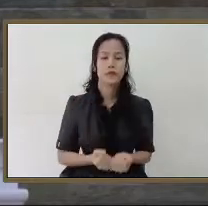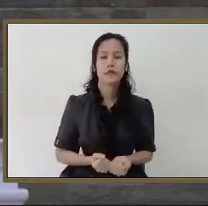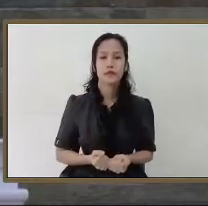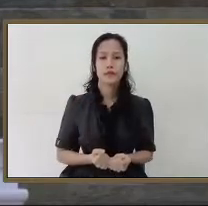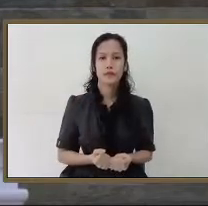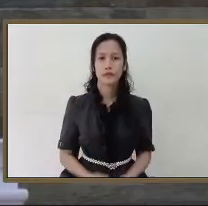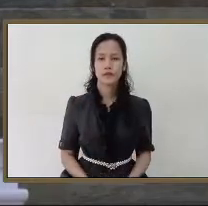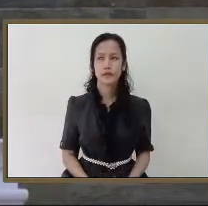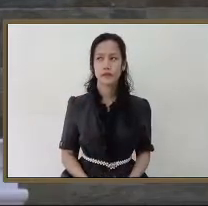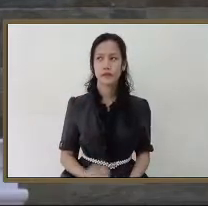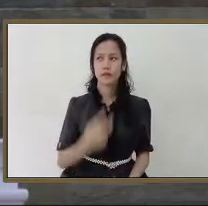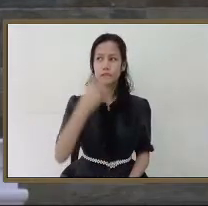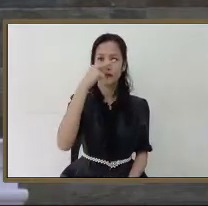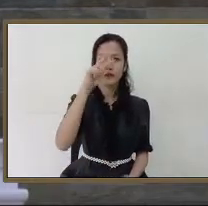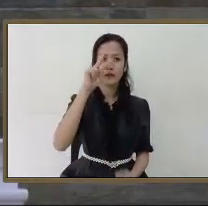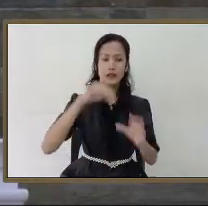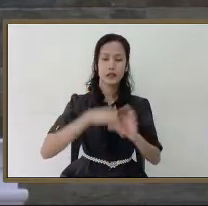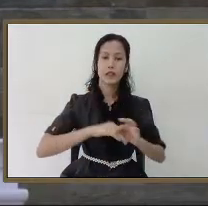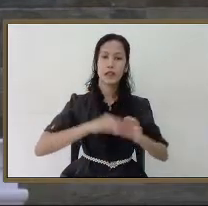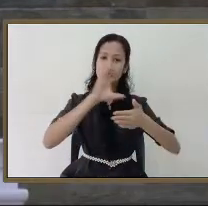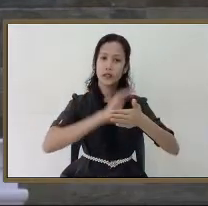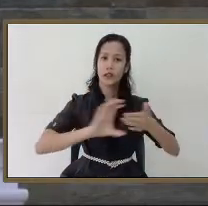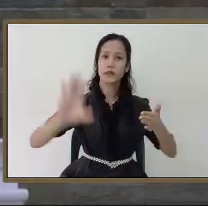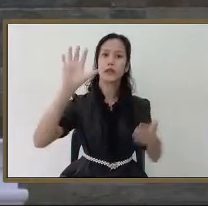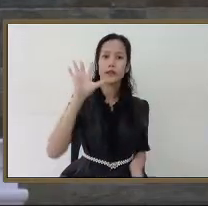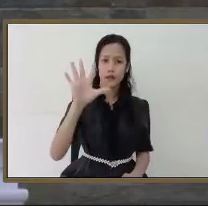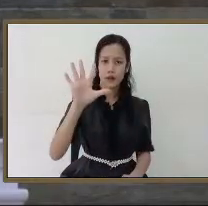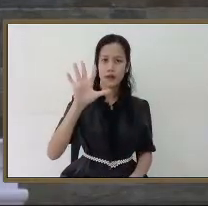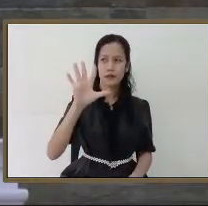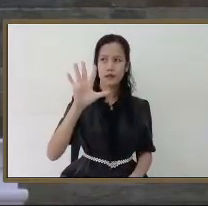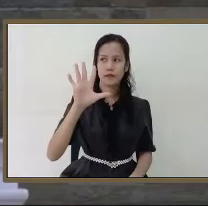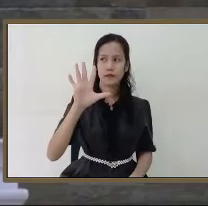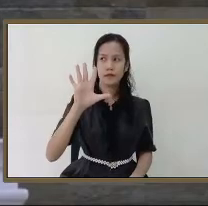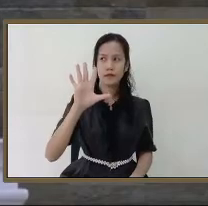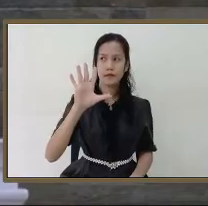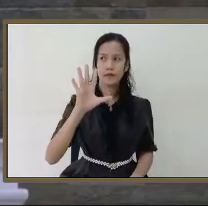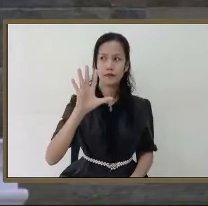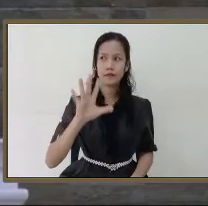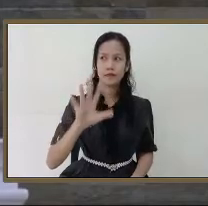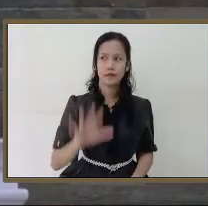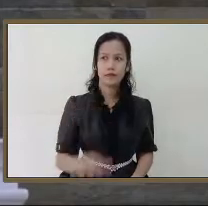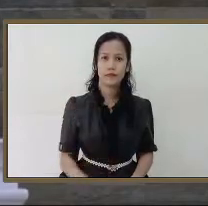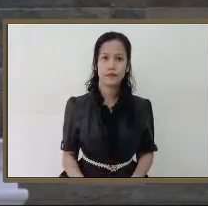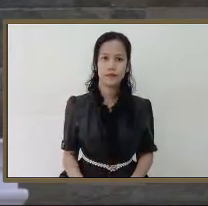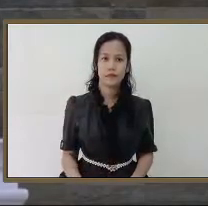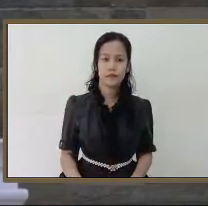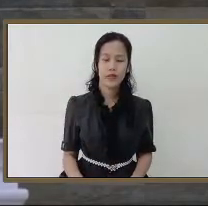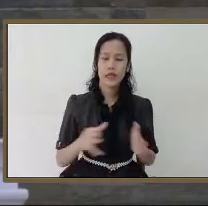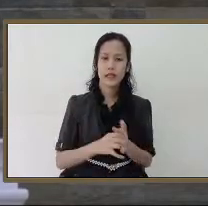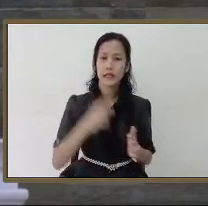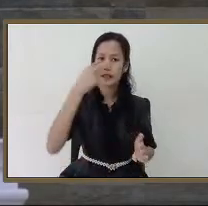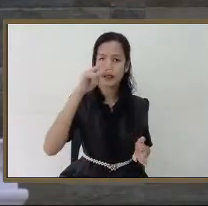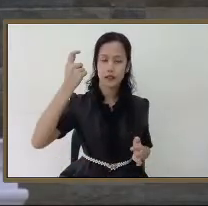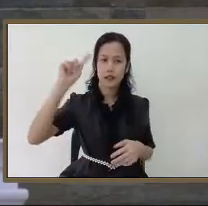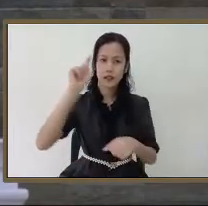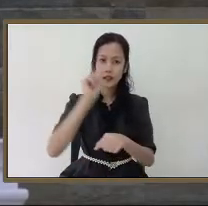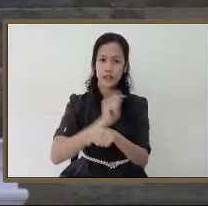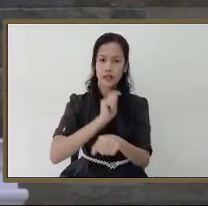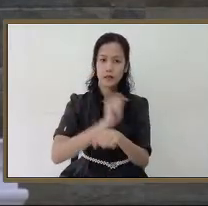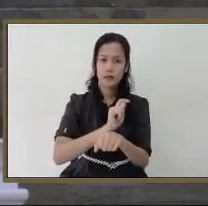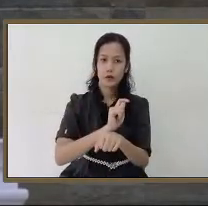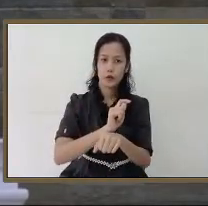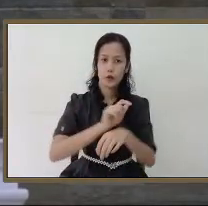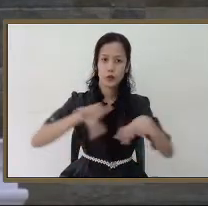is makikita po natin sa chapter 5. Sa chapter 5 po, ang tinutukoy po dyan is the temple work.